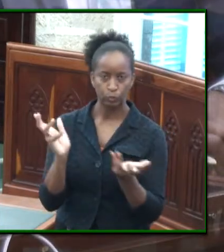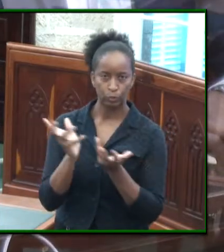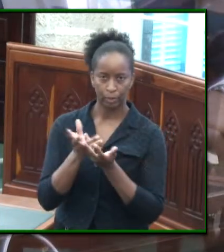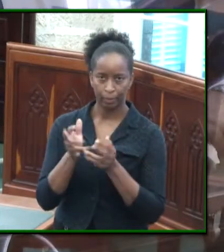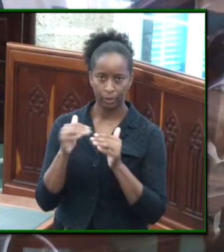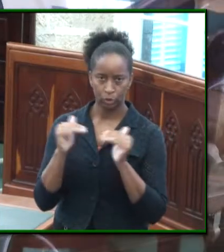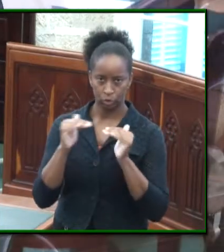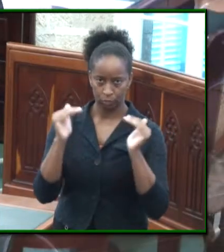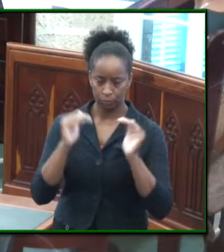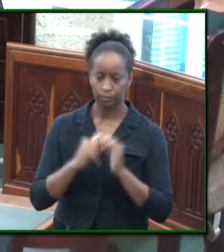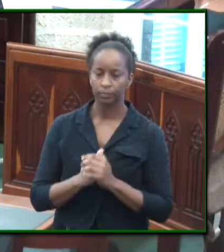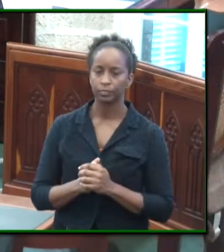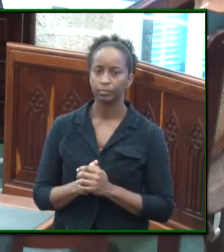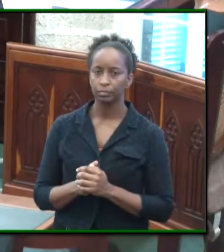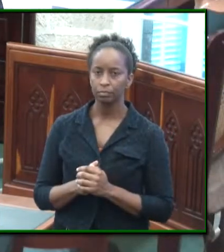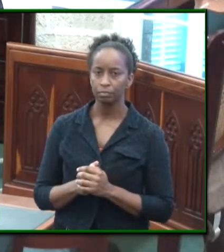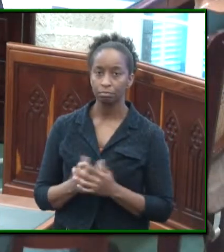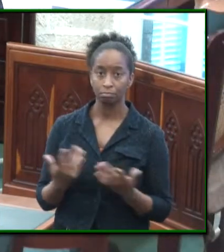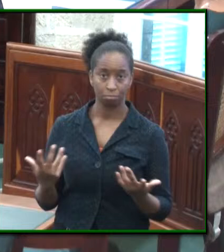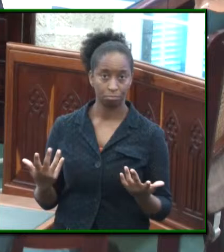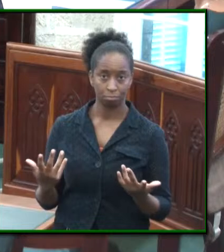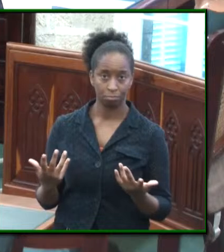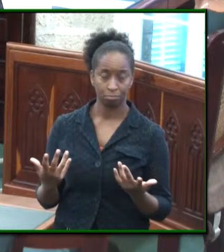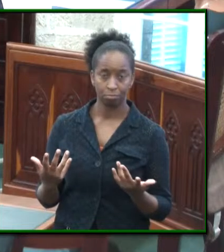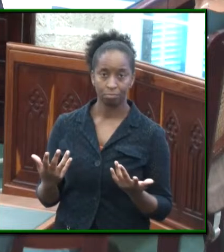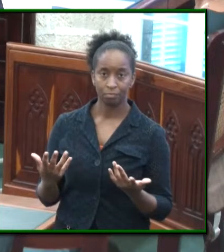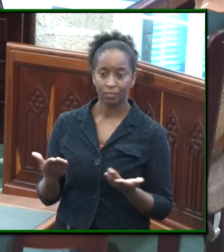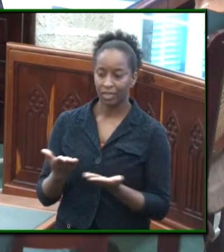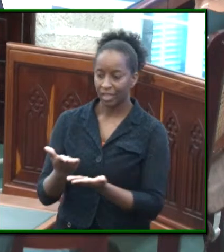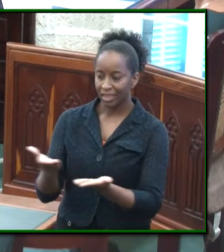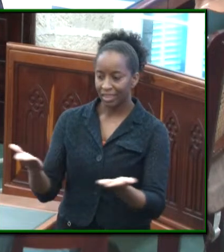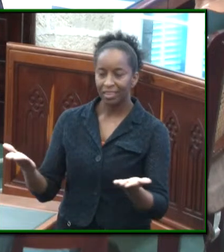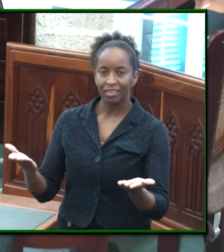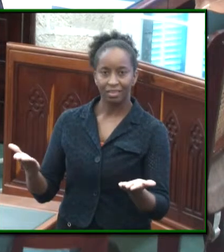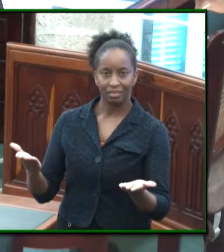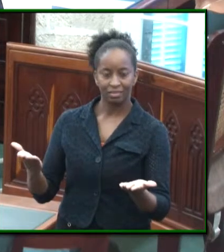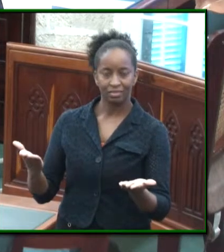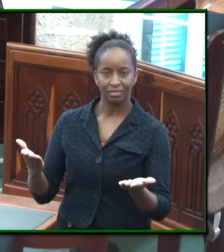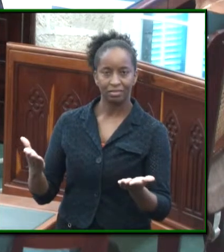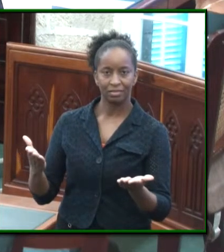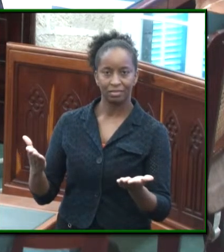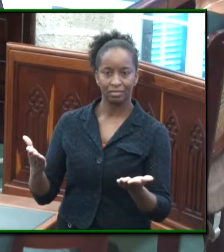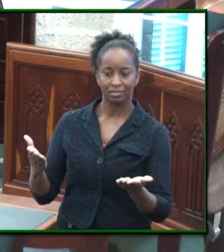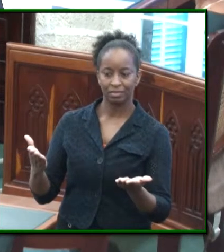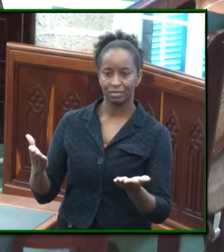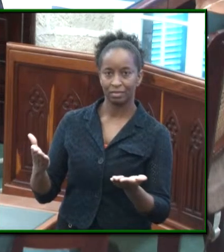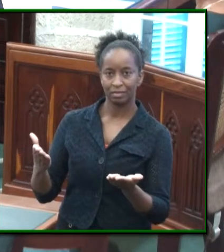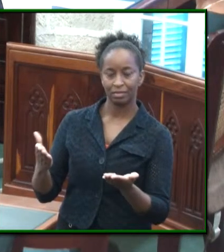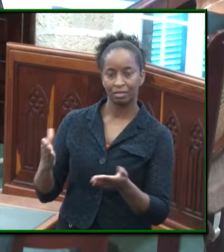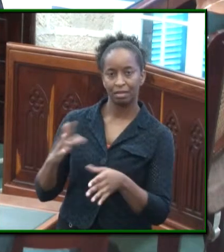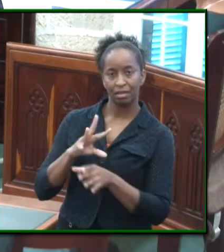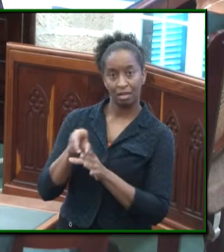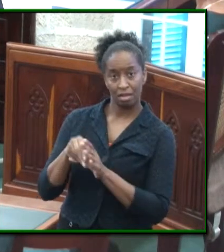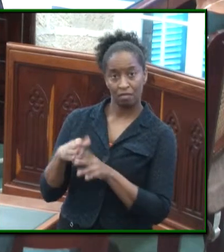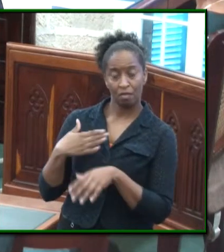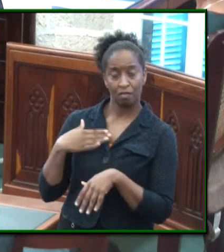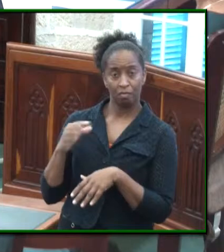have satisfied that concept that to whom much is given, from him much is